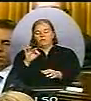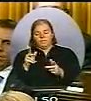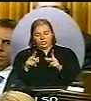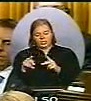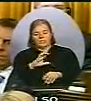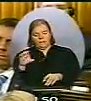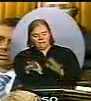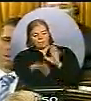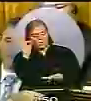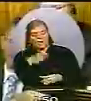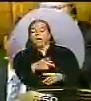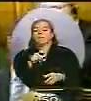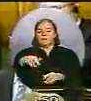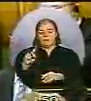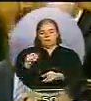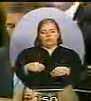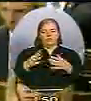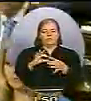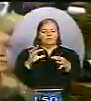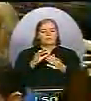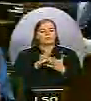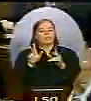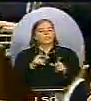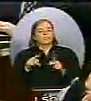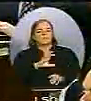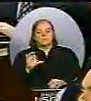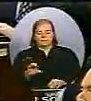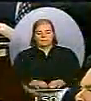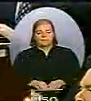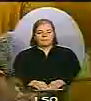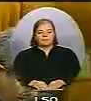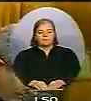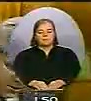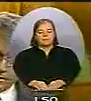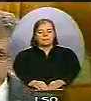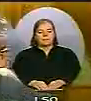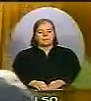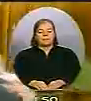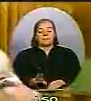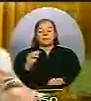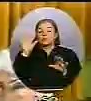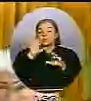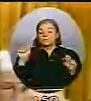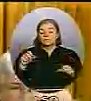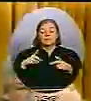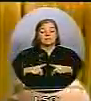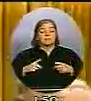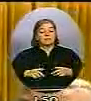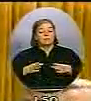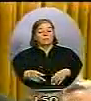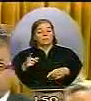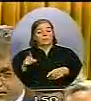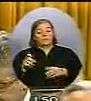held accountable by the Canadian people. Honourable member for Timmins, James Bay. Mr. Speaker, the member needs to update his Rolodex of